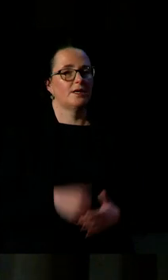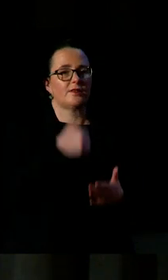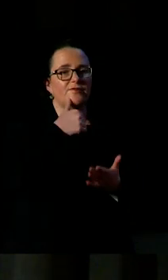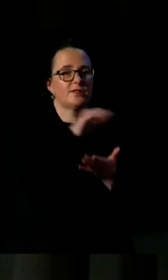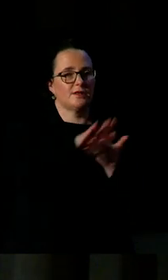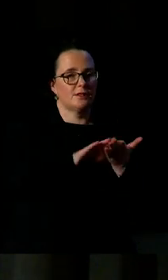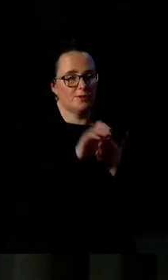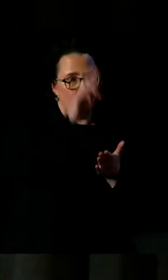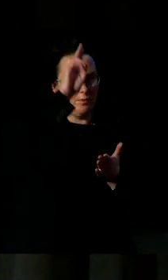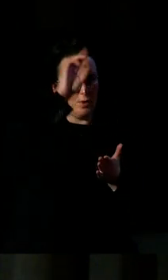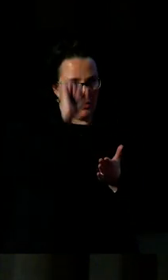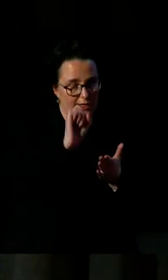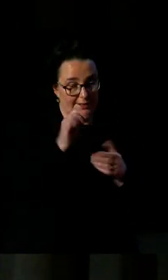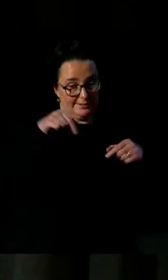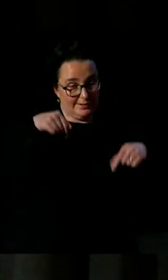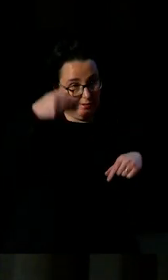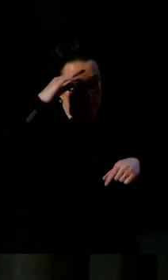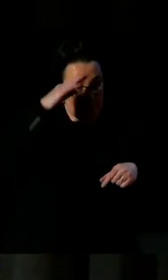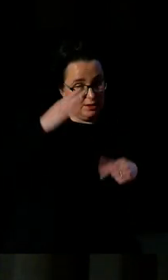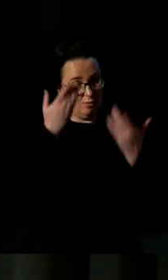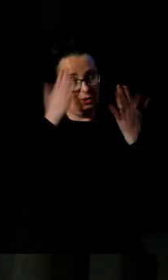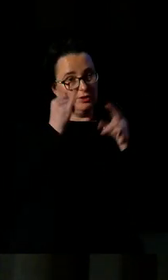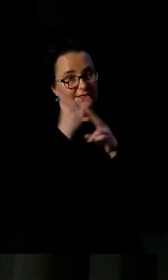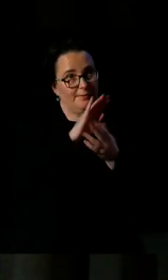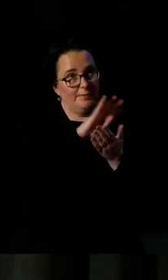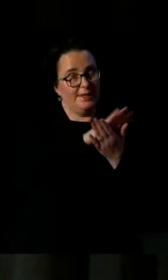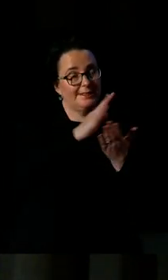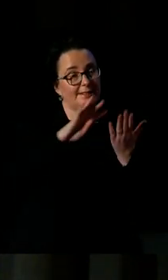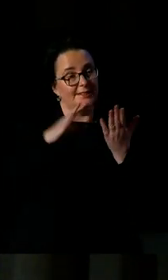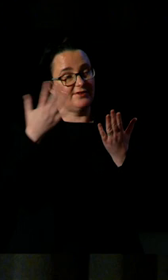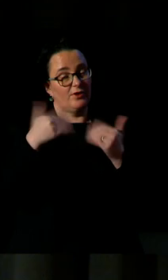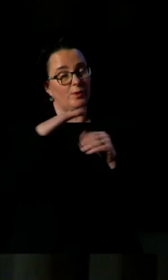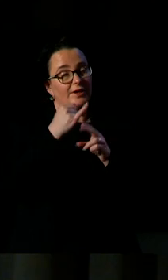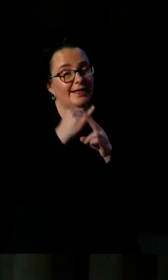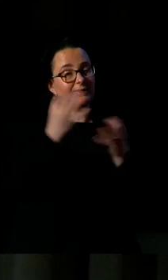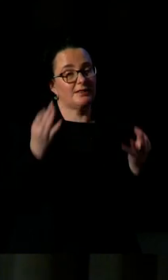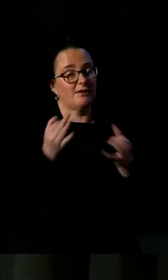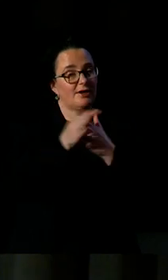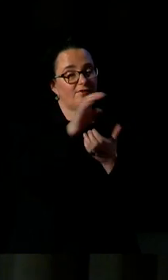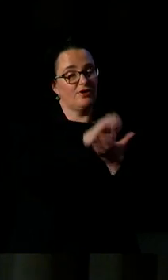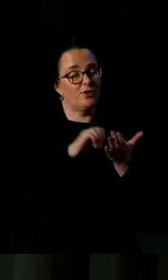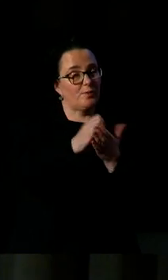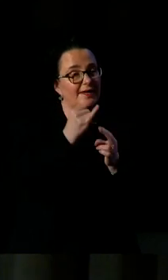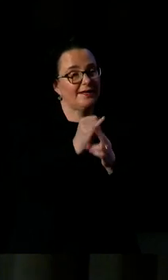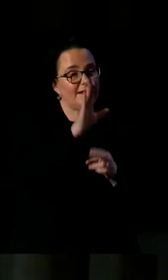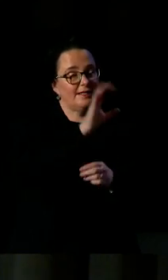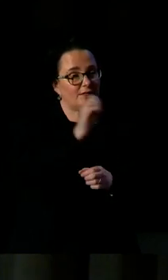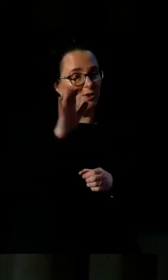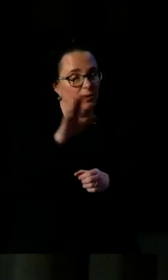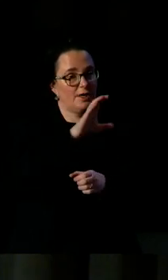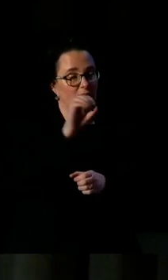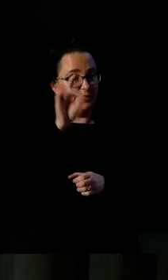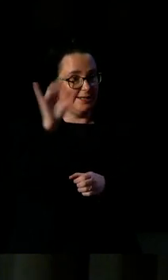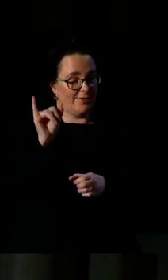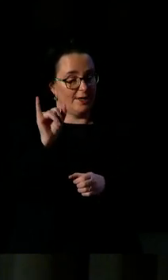The first Holocaust memorial in Ireland was unveiled in 1995 in the Garden of Europe in Listowel, County Kerry.